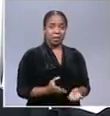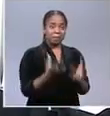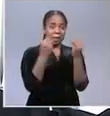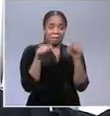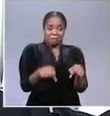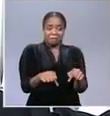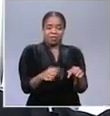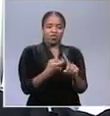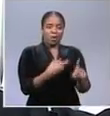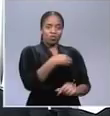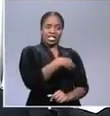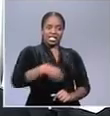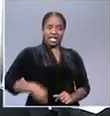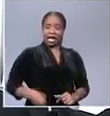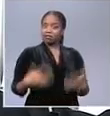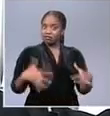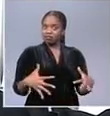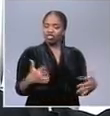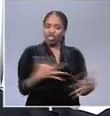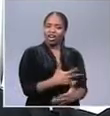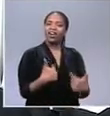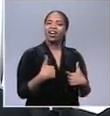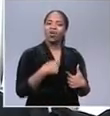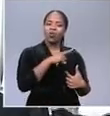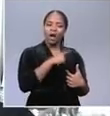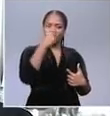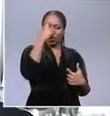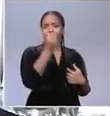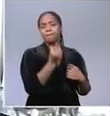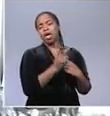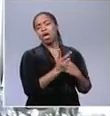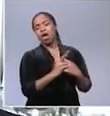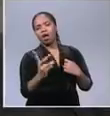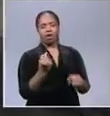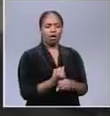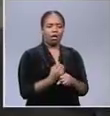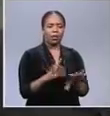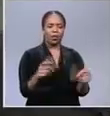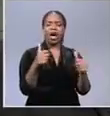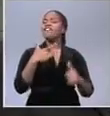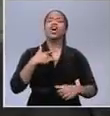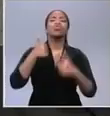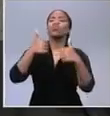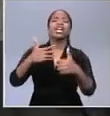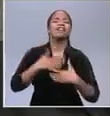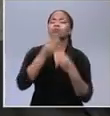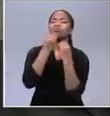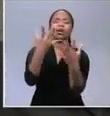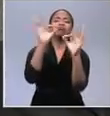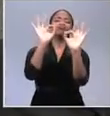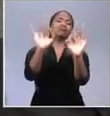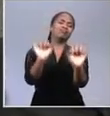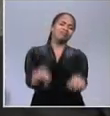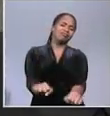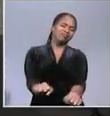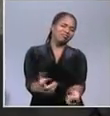accolade from the president came as a shock to me, because I thought there's too many people doing good work out there. I'm feeling great. I'm feeling wonderful. It's been a wonderful